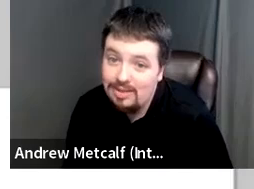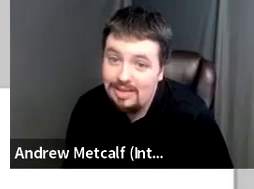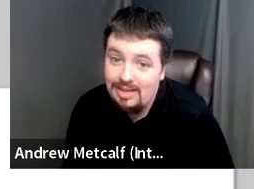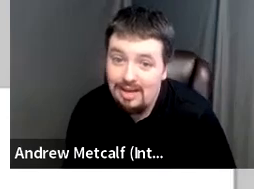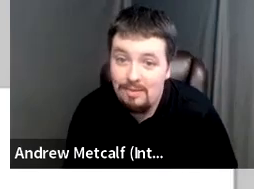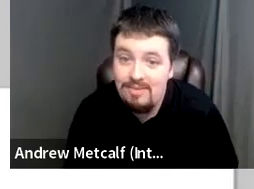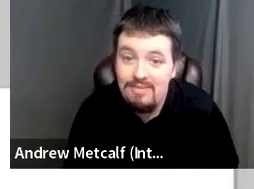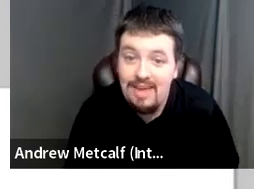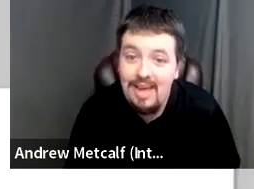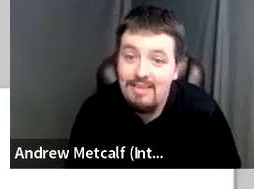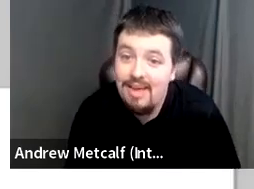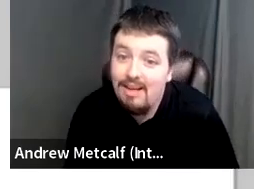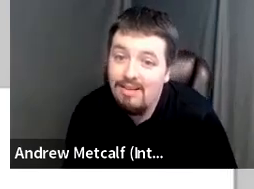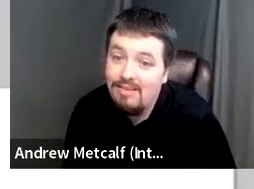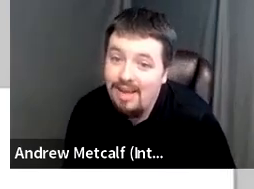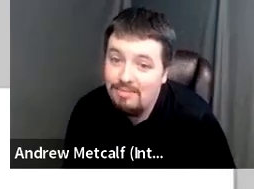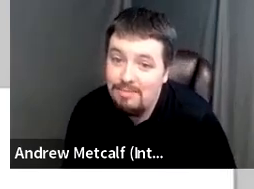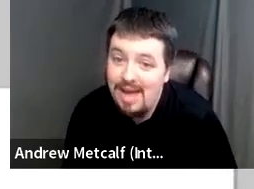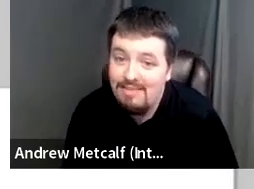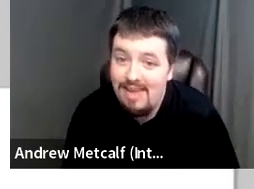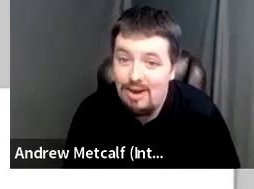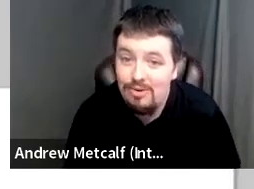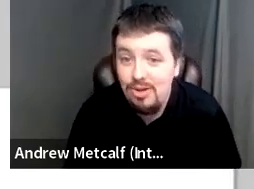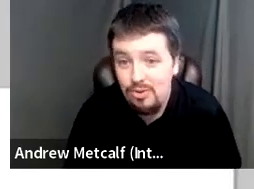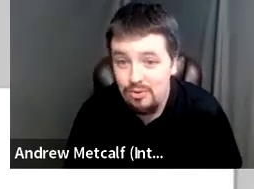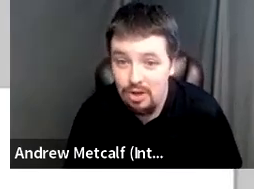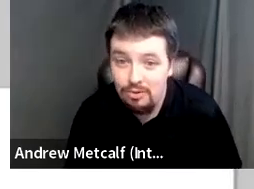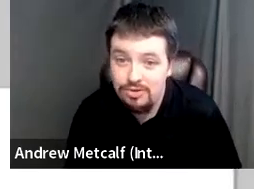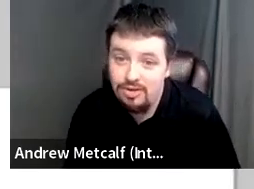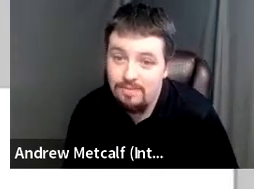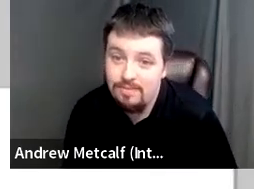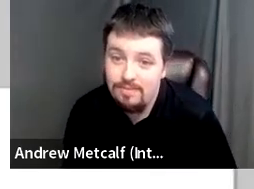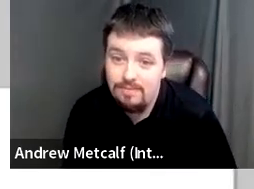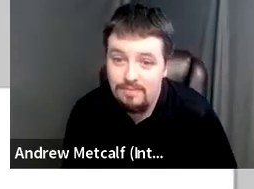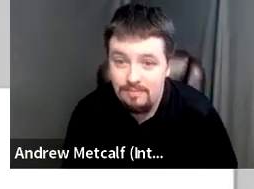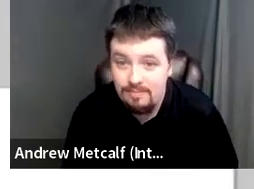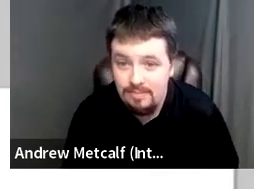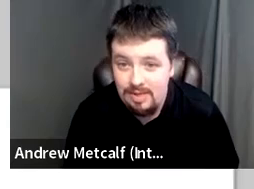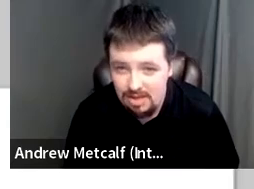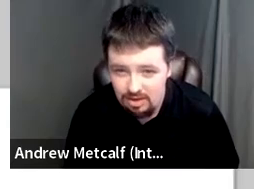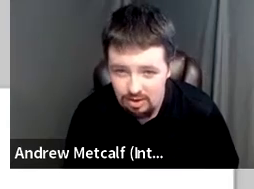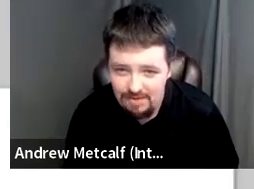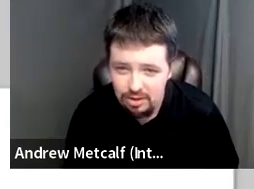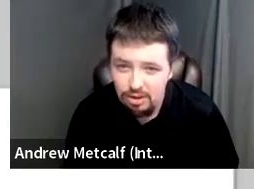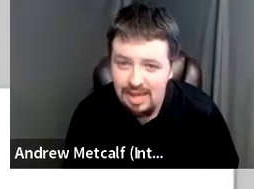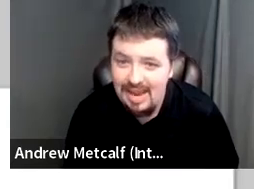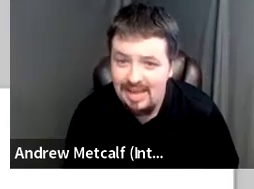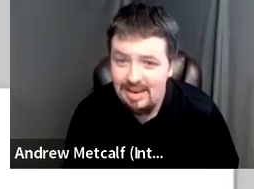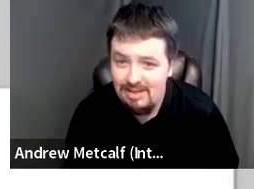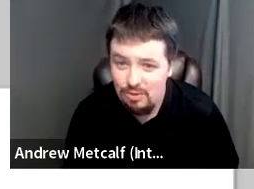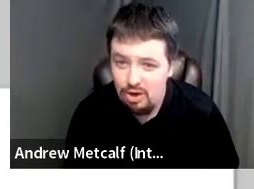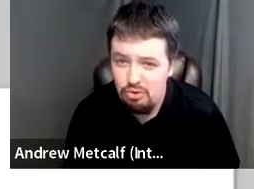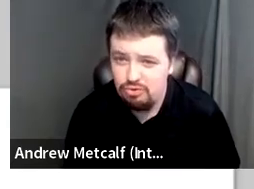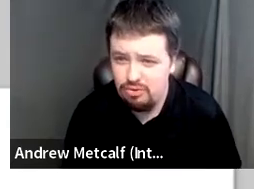Now, since ASL has been passed down through the culture, you have to look at